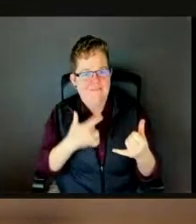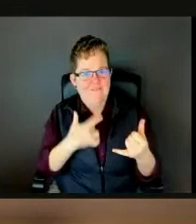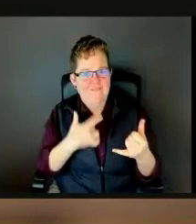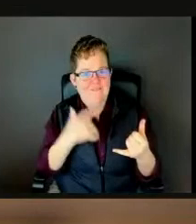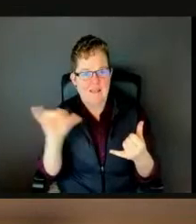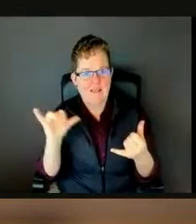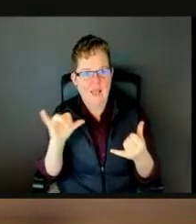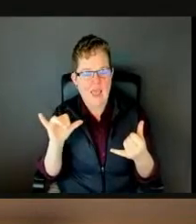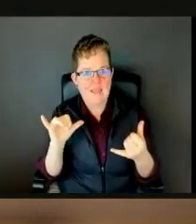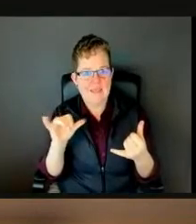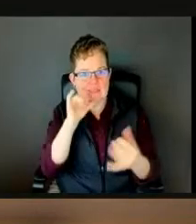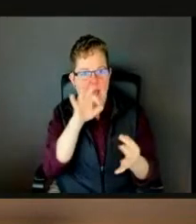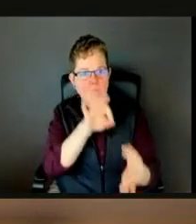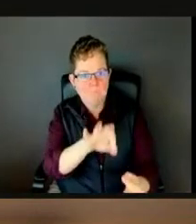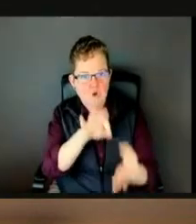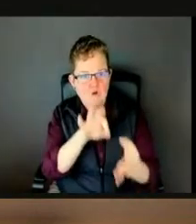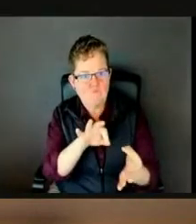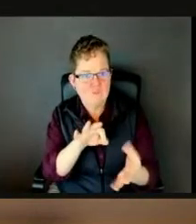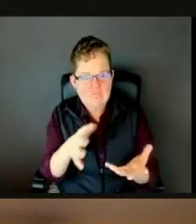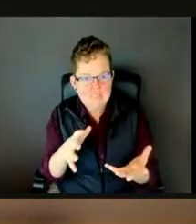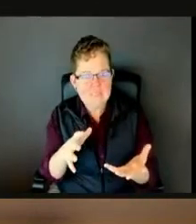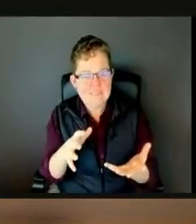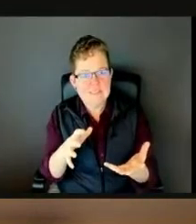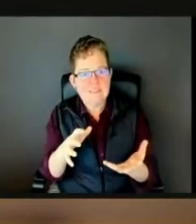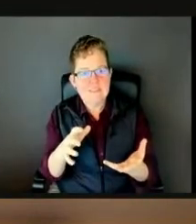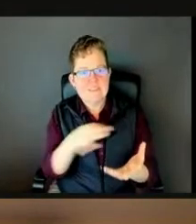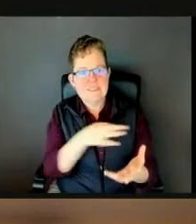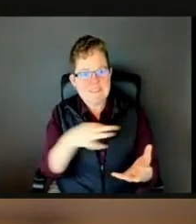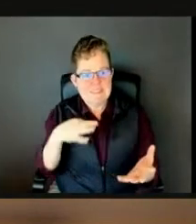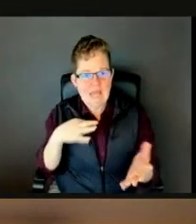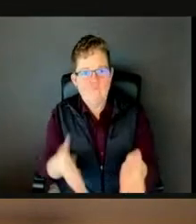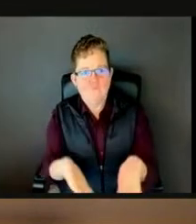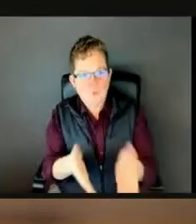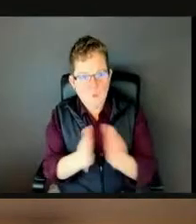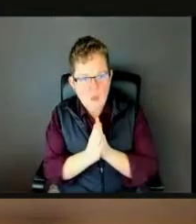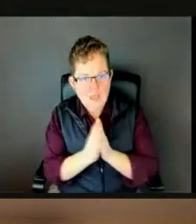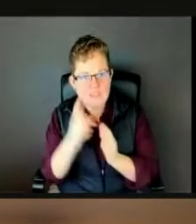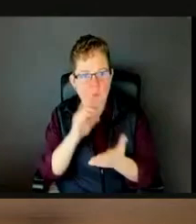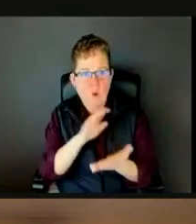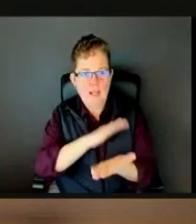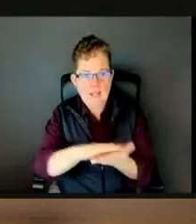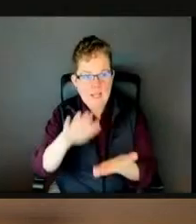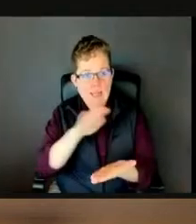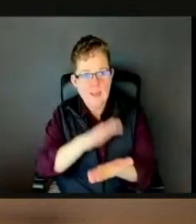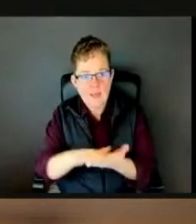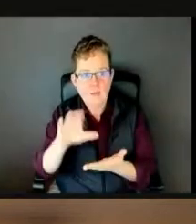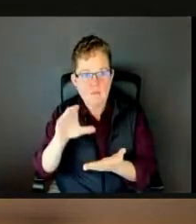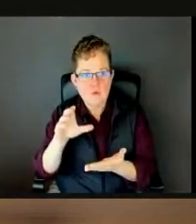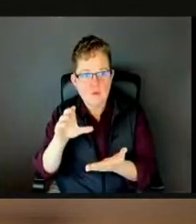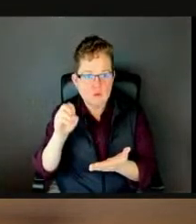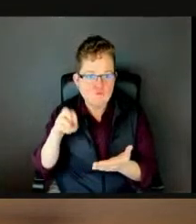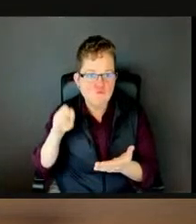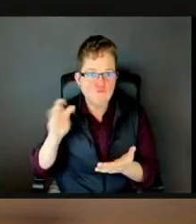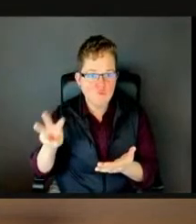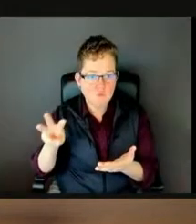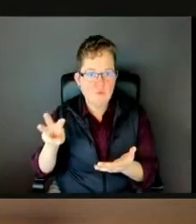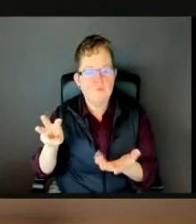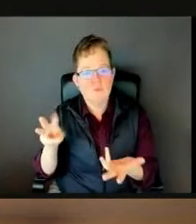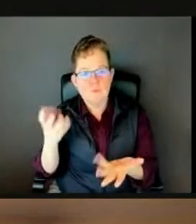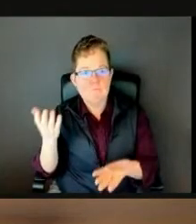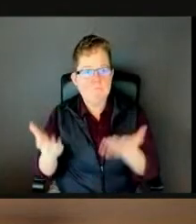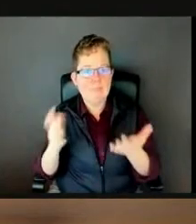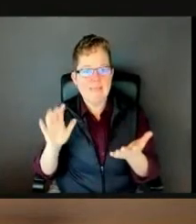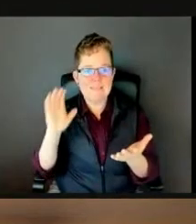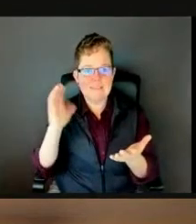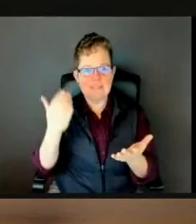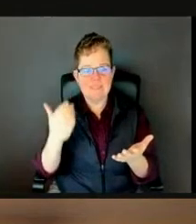as imperfect as this may be, that staff's request for this, you know, cleanup crew, you know, it may seem